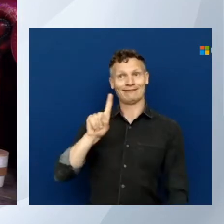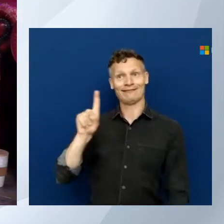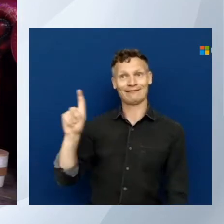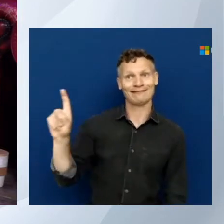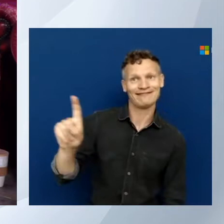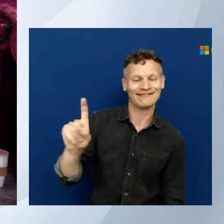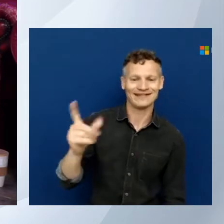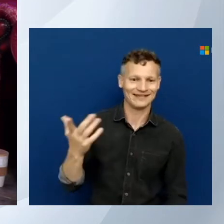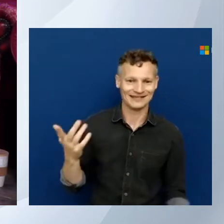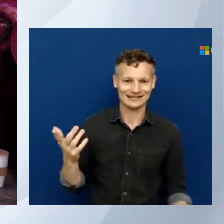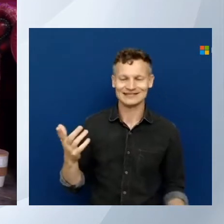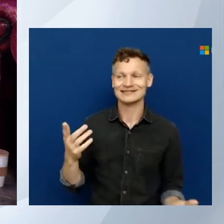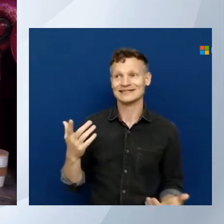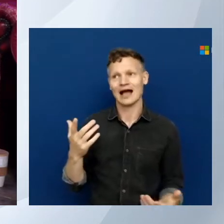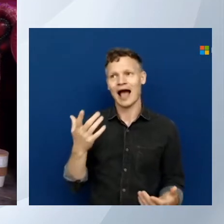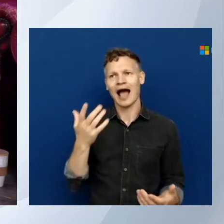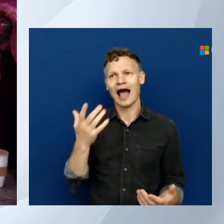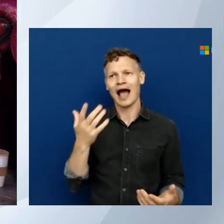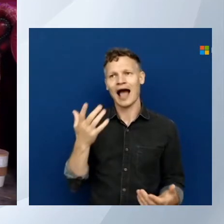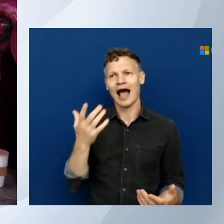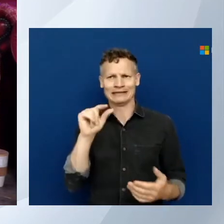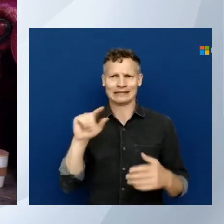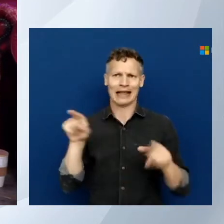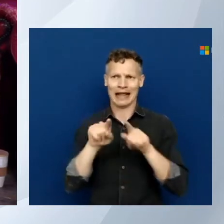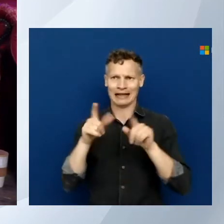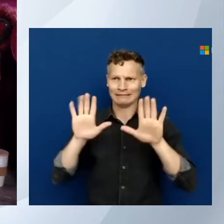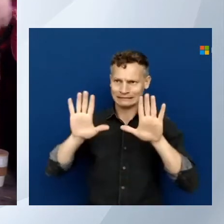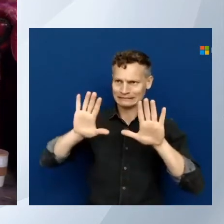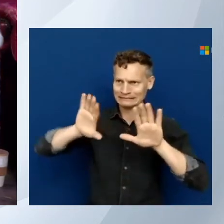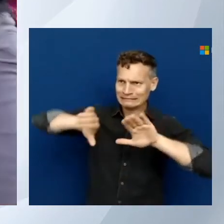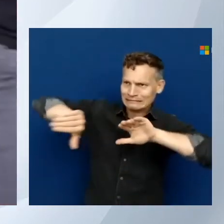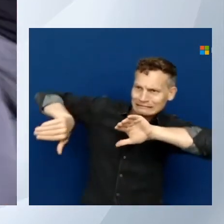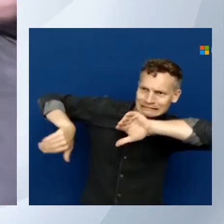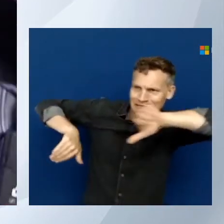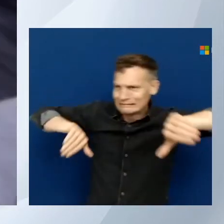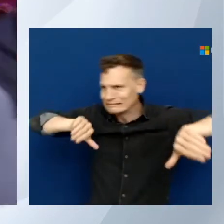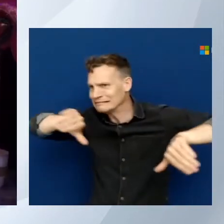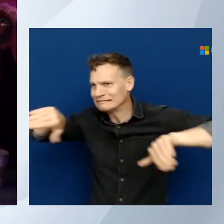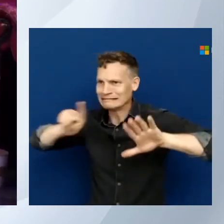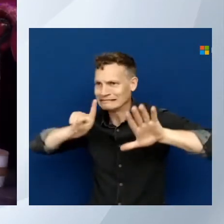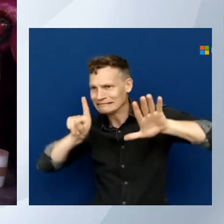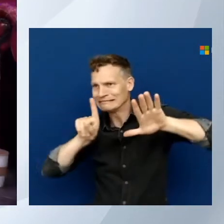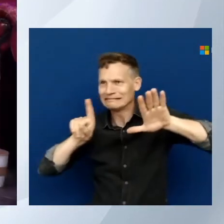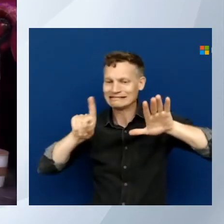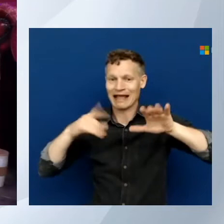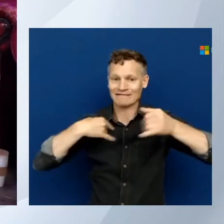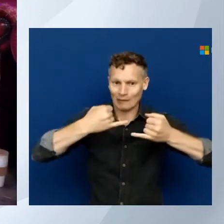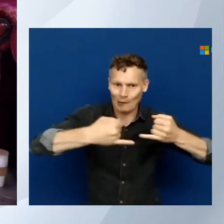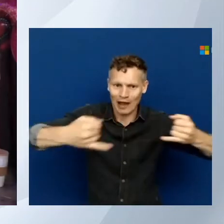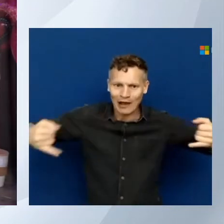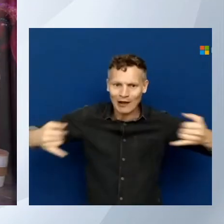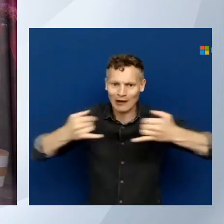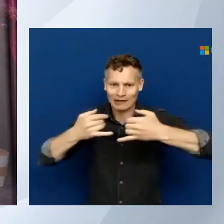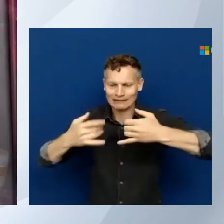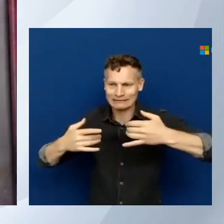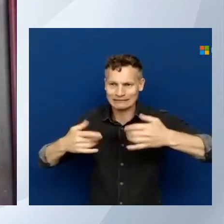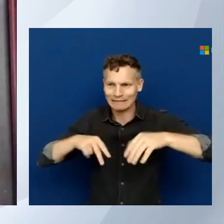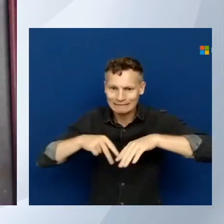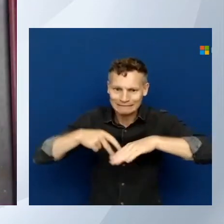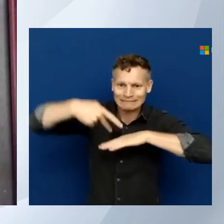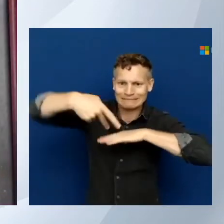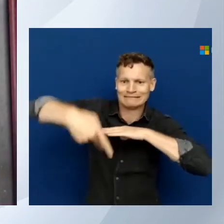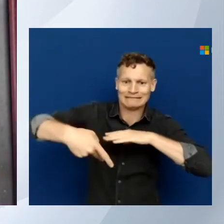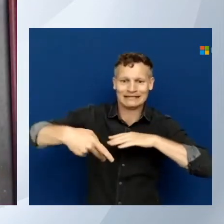challenges. I'll just go over there. So see you soon. Absolutely. Don't trip over the wires. Please don't trip over the wires. That will happen to me at least.